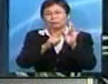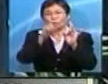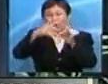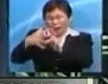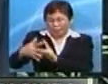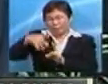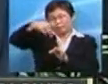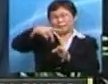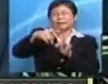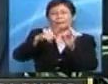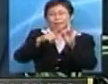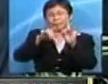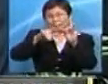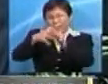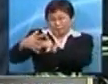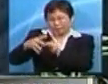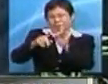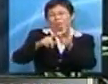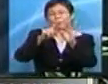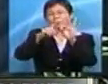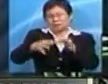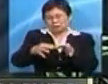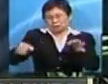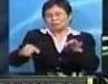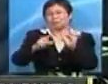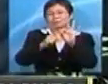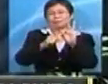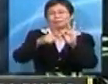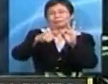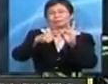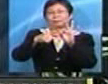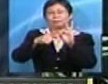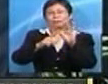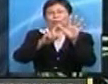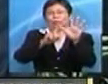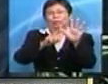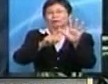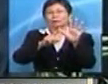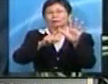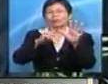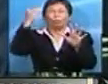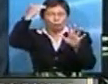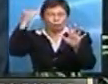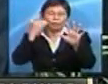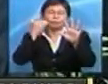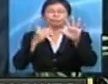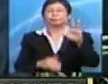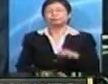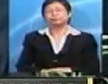American P-8 Poseidon, 1 Japanese P-3 Orion, and 1 Korean P-3